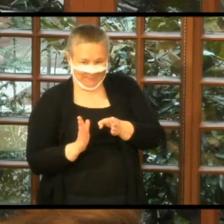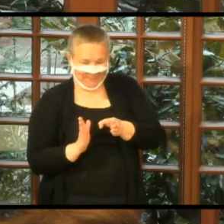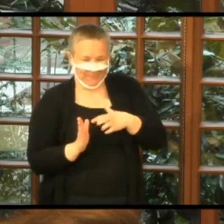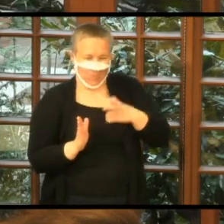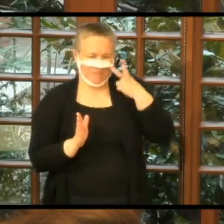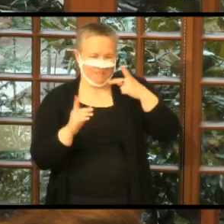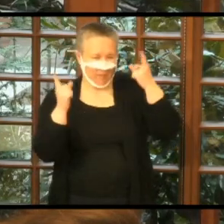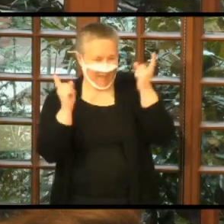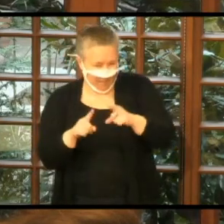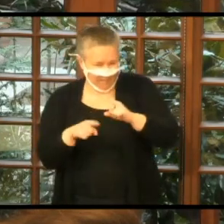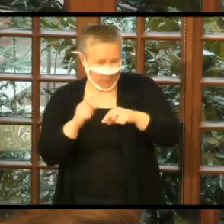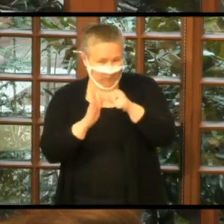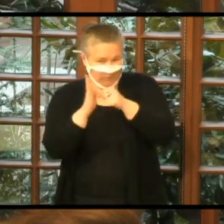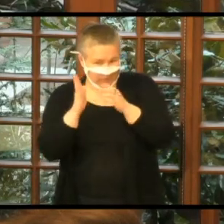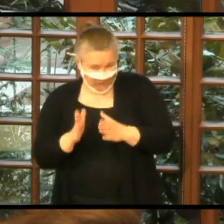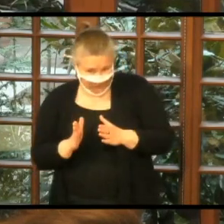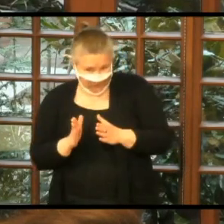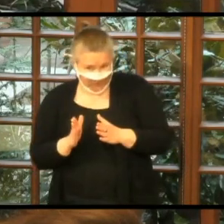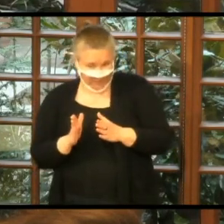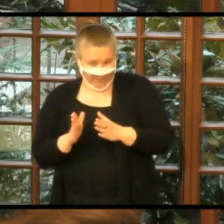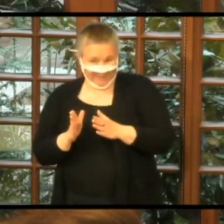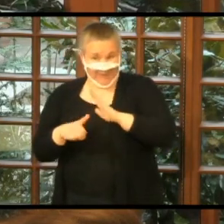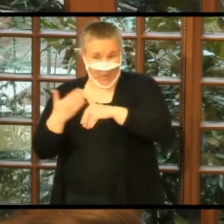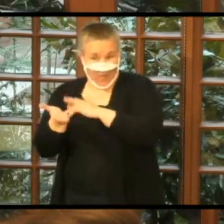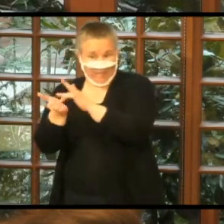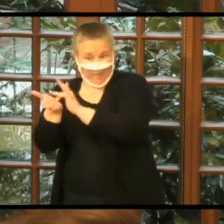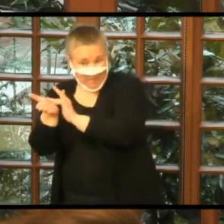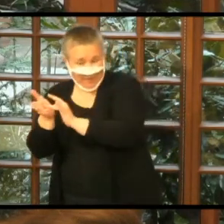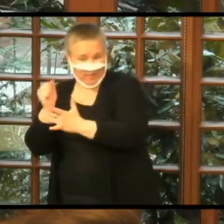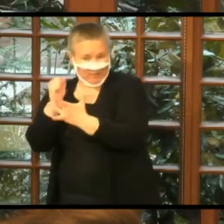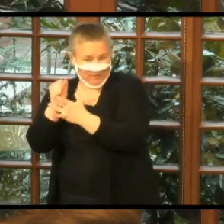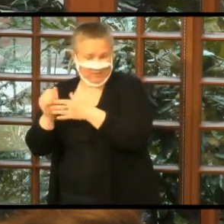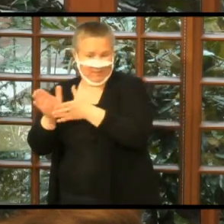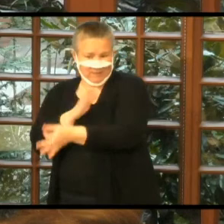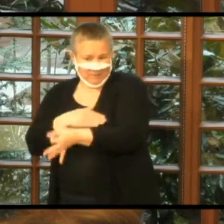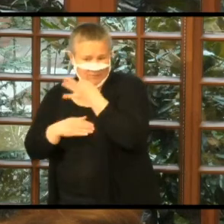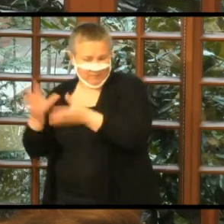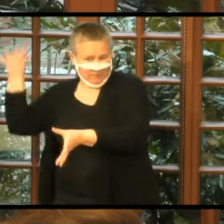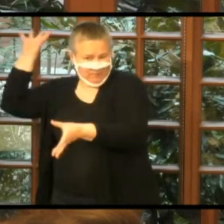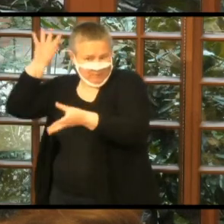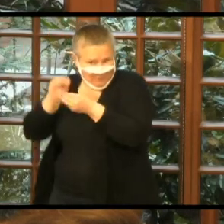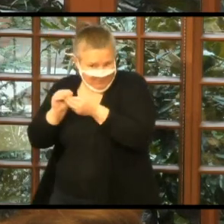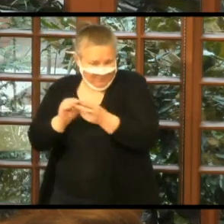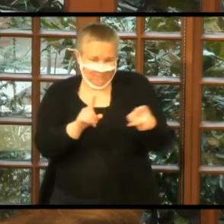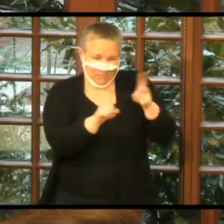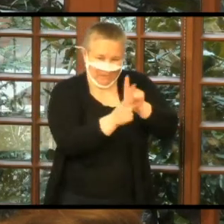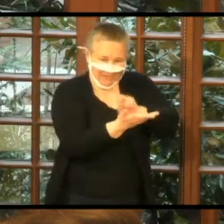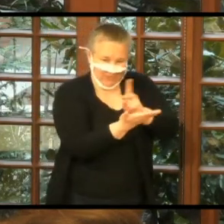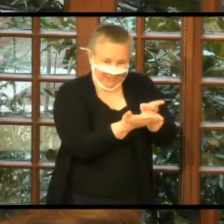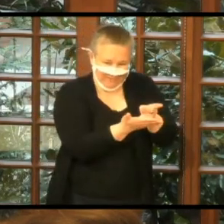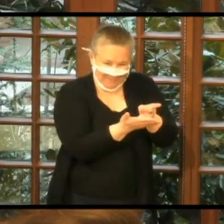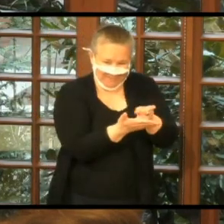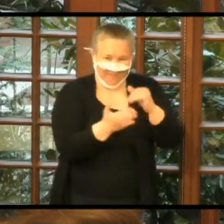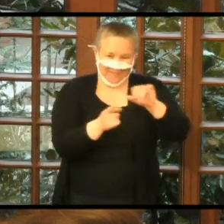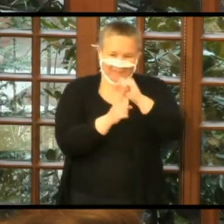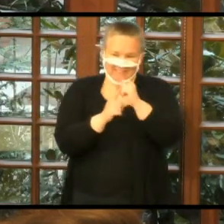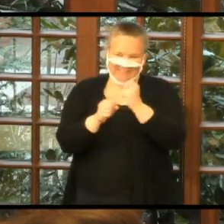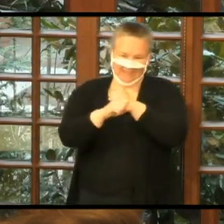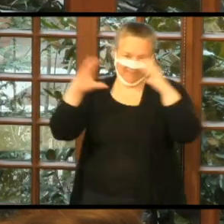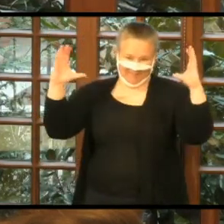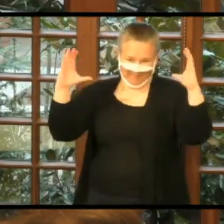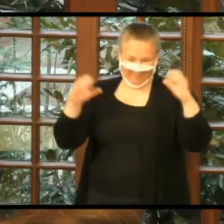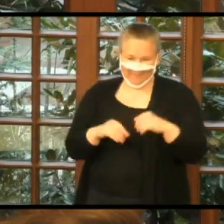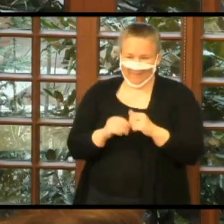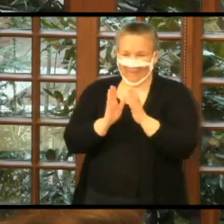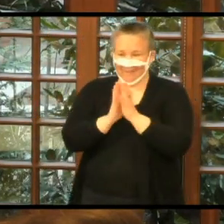see what happens when a surgeon brings all of his medical and technical expertise into the kitchen. And so here's that scene. The book